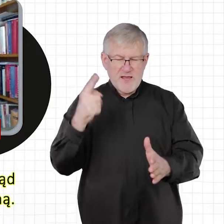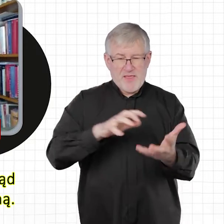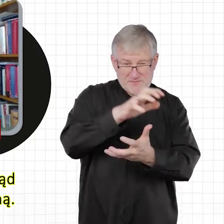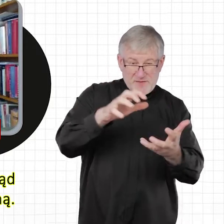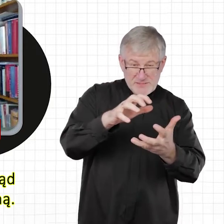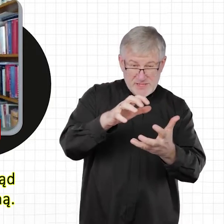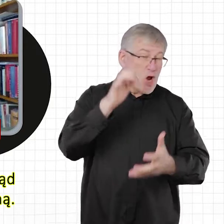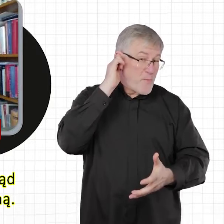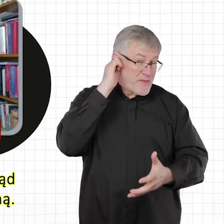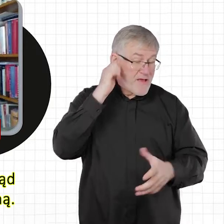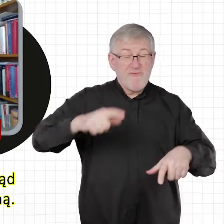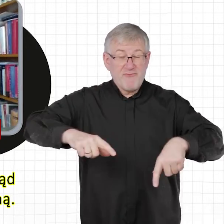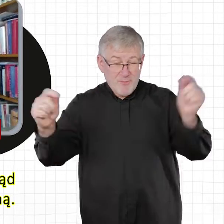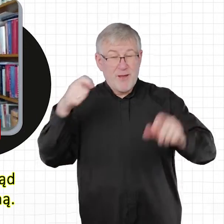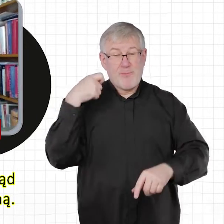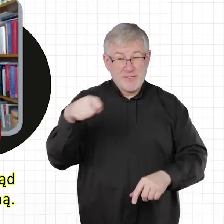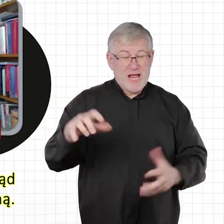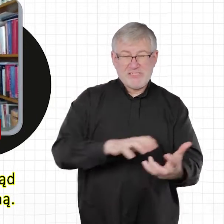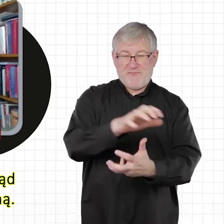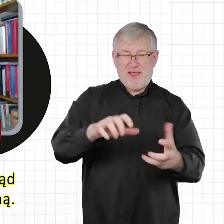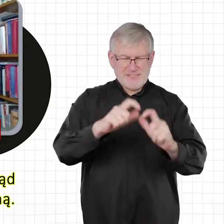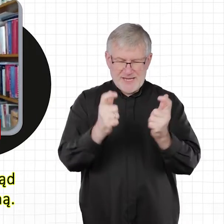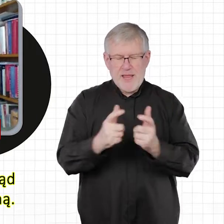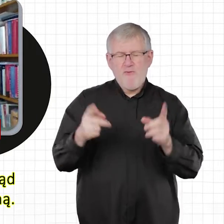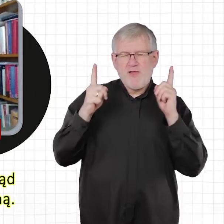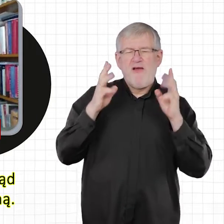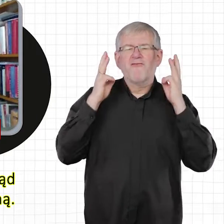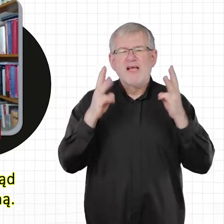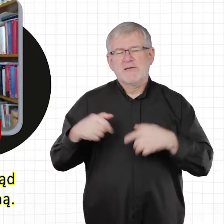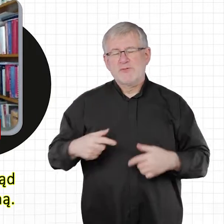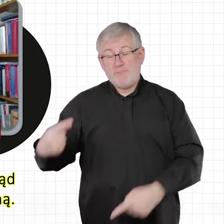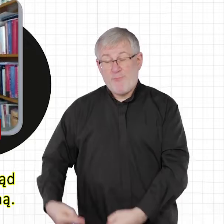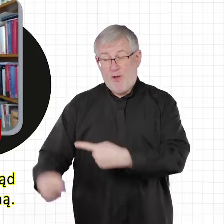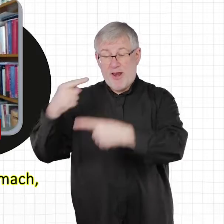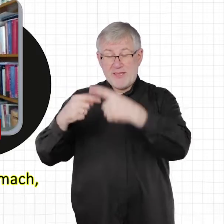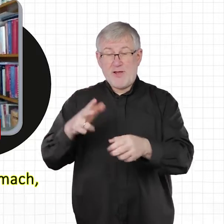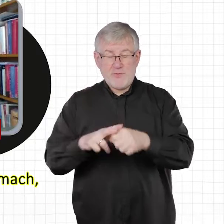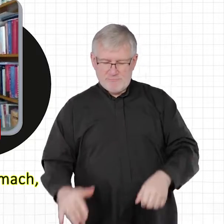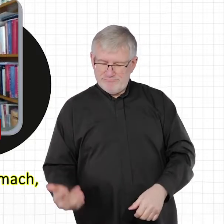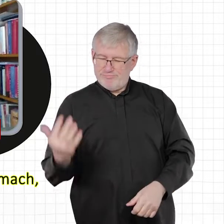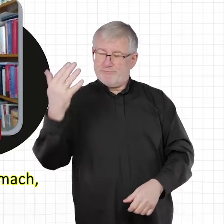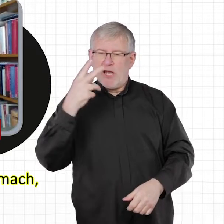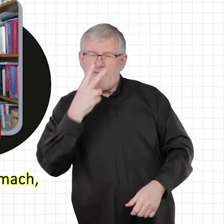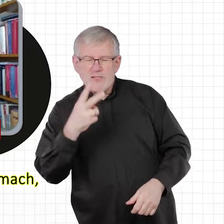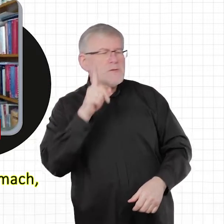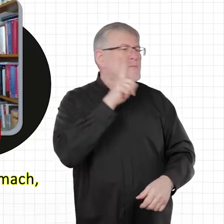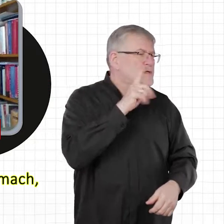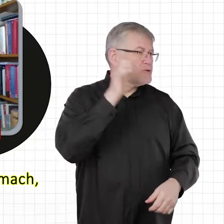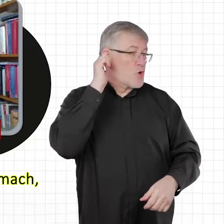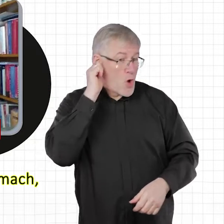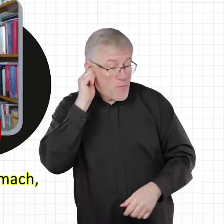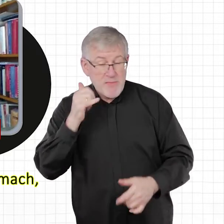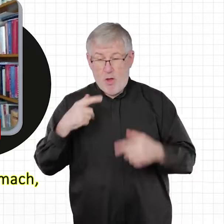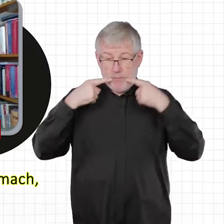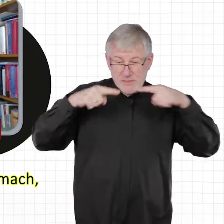in 2009. And in her government, there was the same number of female and male ministers. Gender quotas have been introduced,